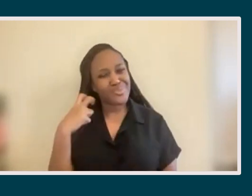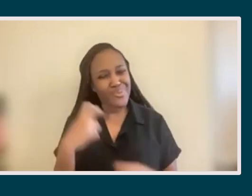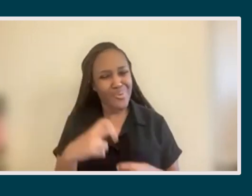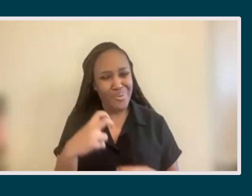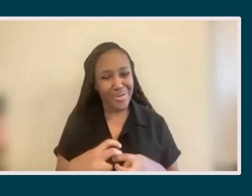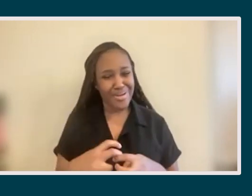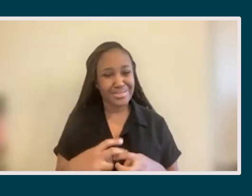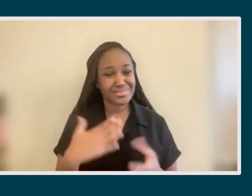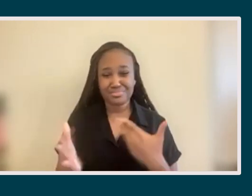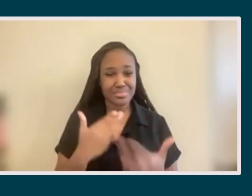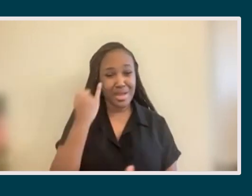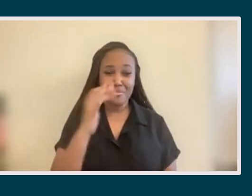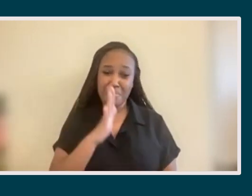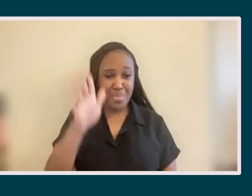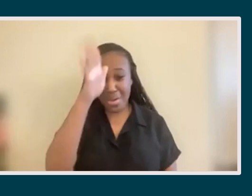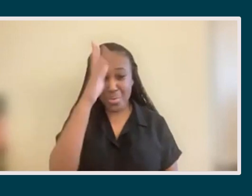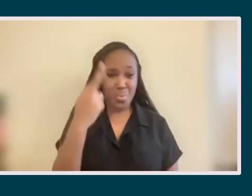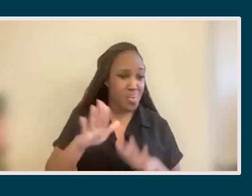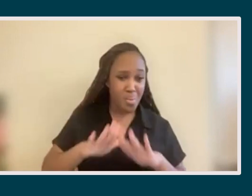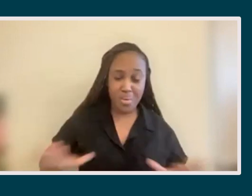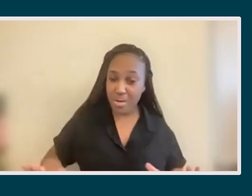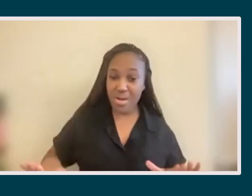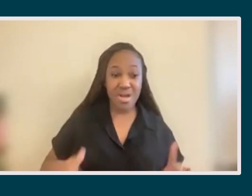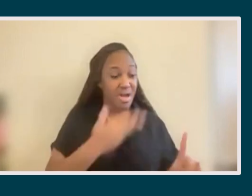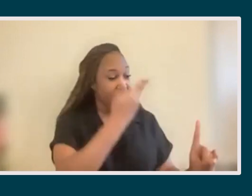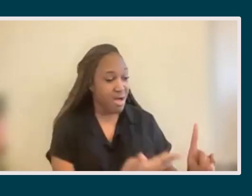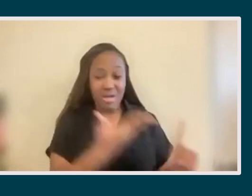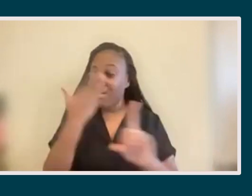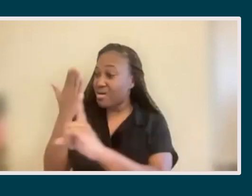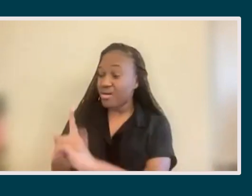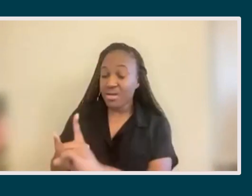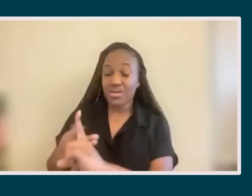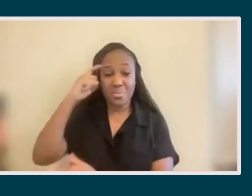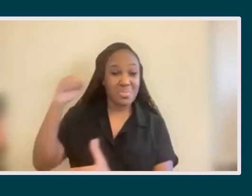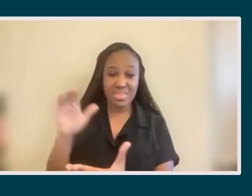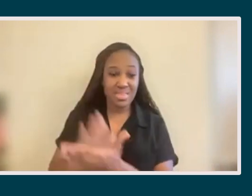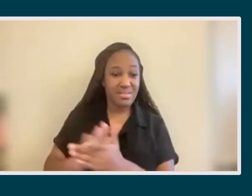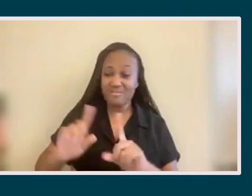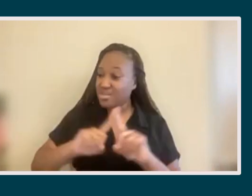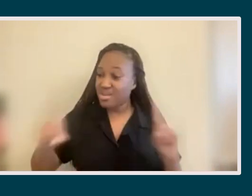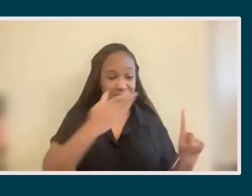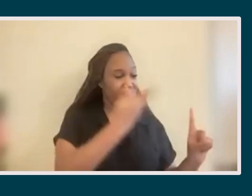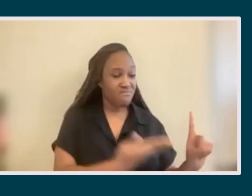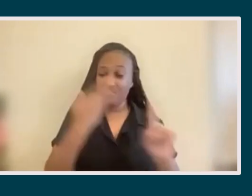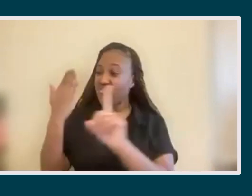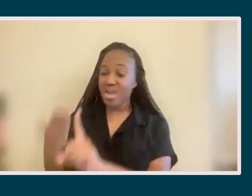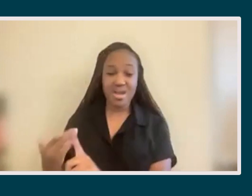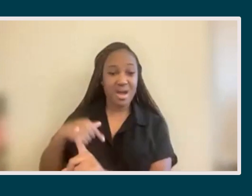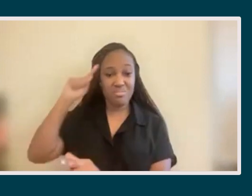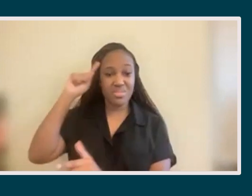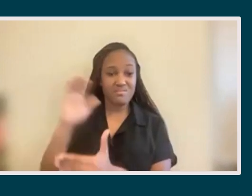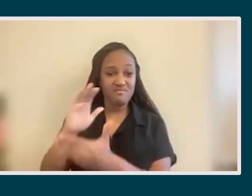a parent or a child. You're you and I'm me. You believe what you believe, and I believe what,